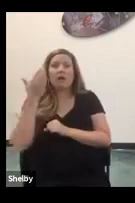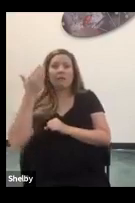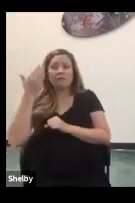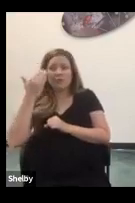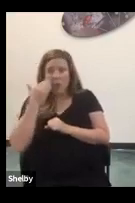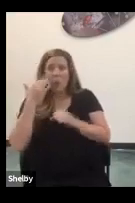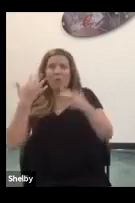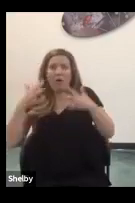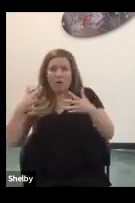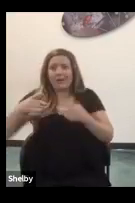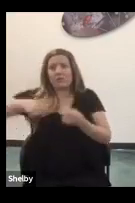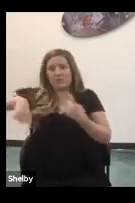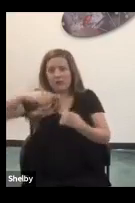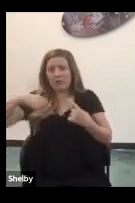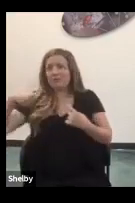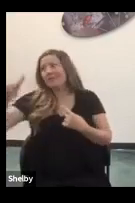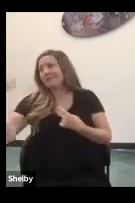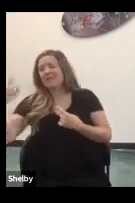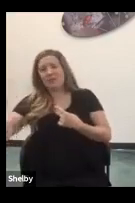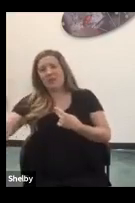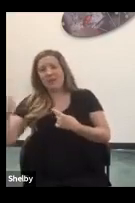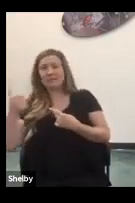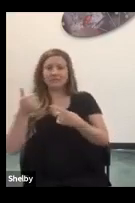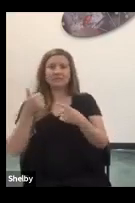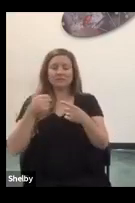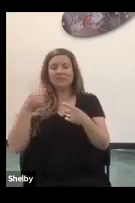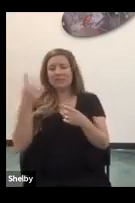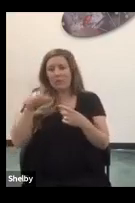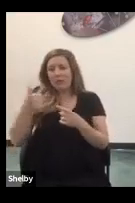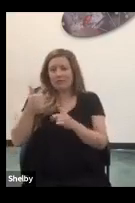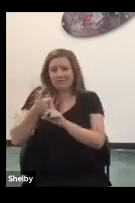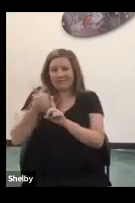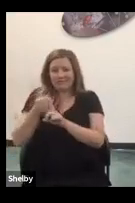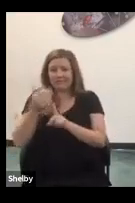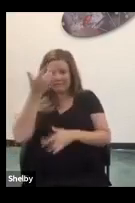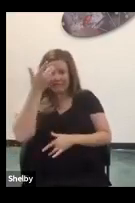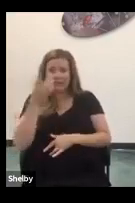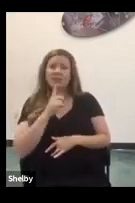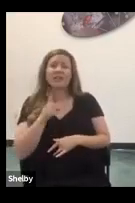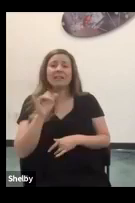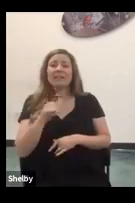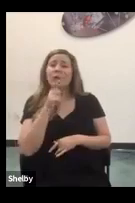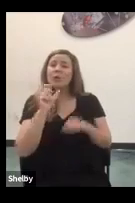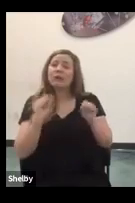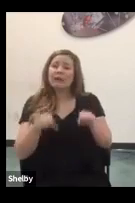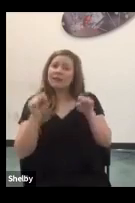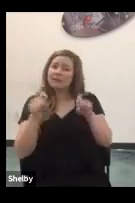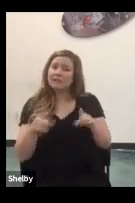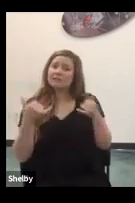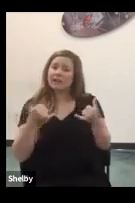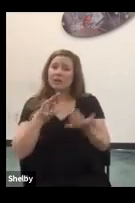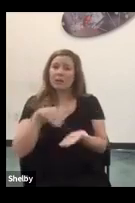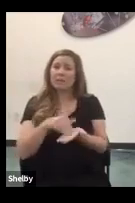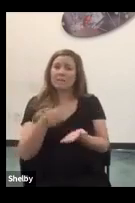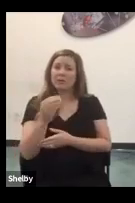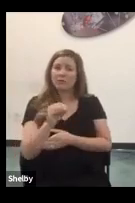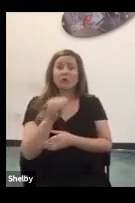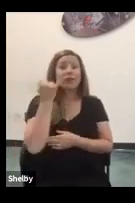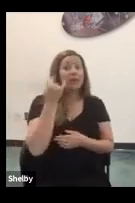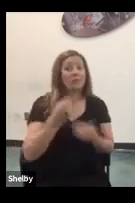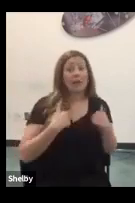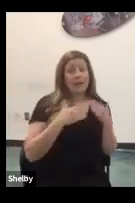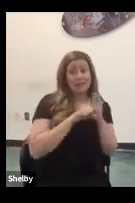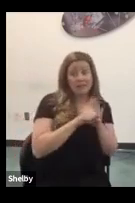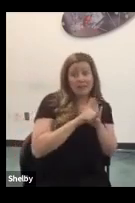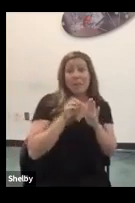that's really the people who can get tested in mid-Missouri right now, are if you have symptoms or if you have a